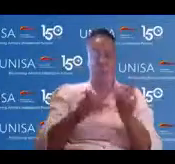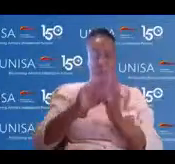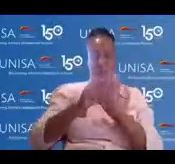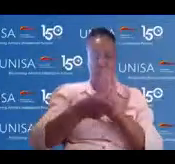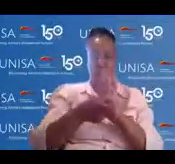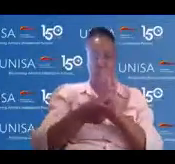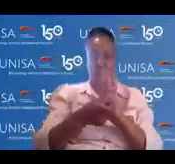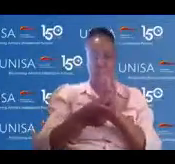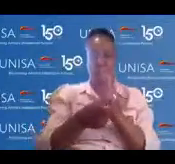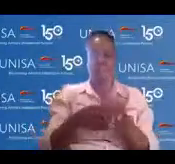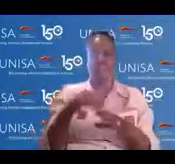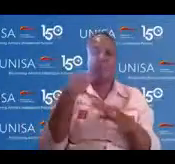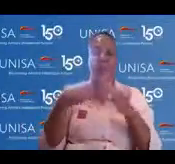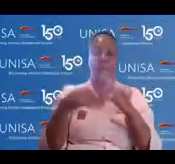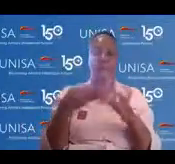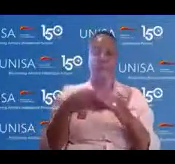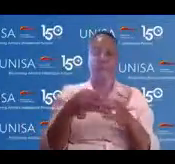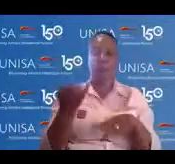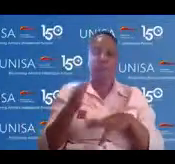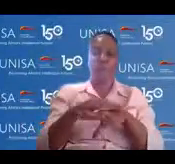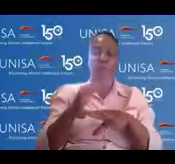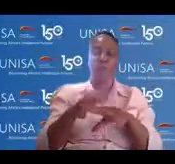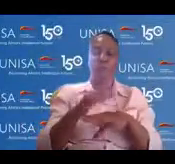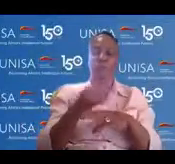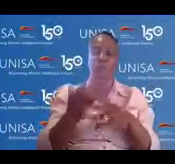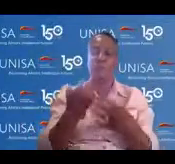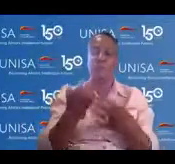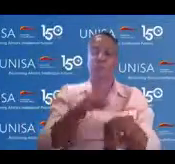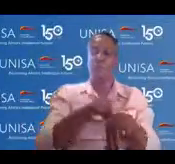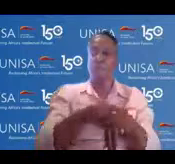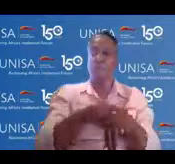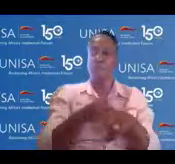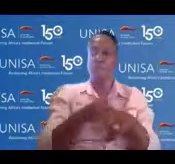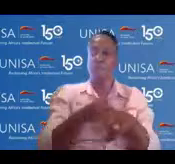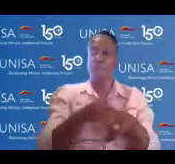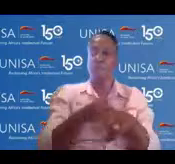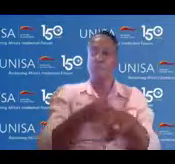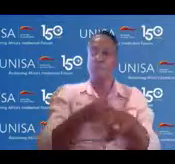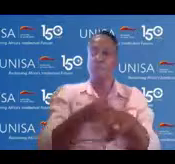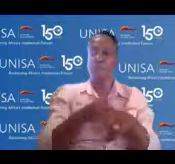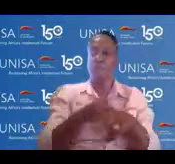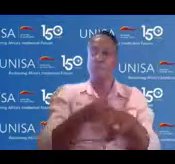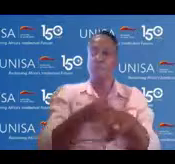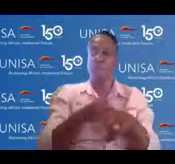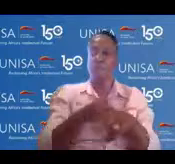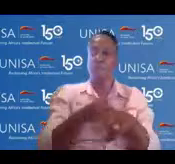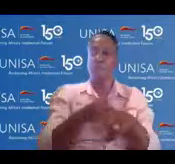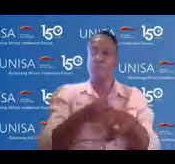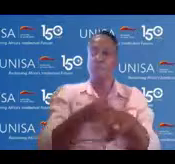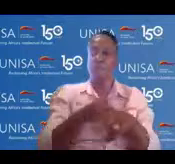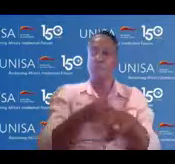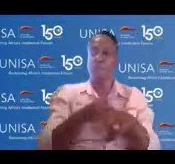your extra time, your special assessment, please send an email to